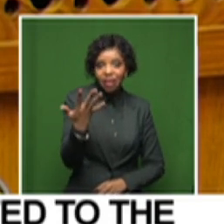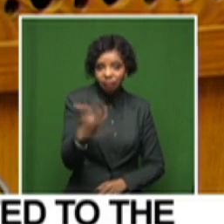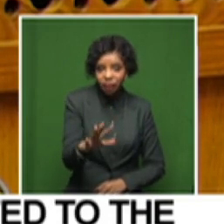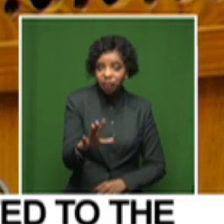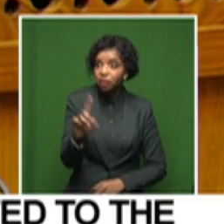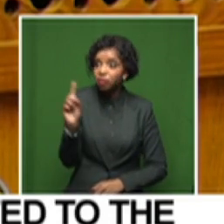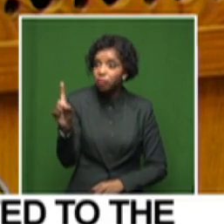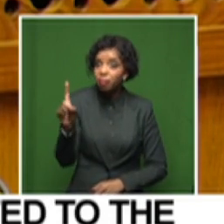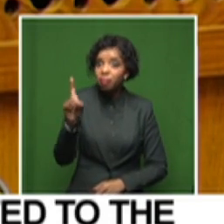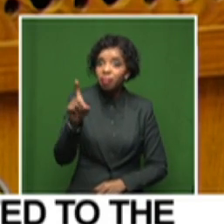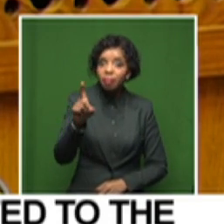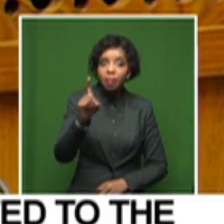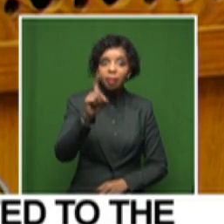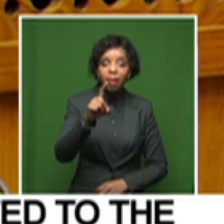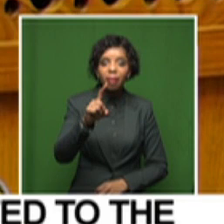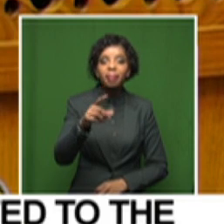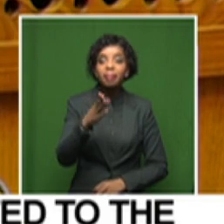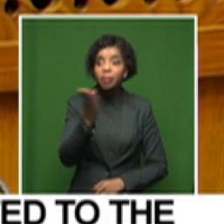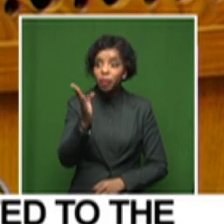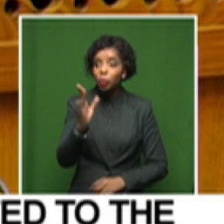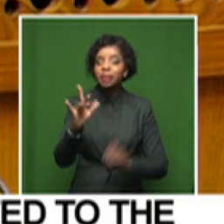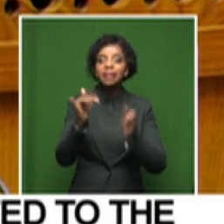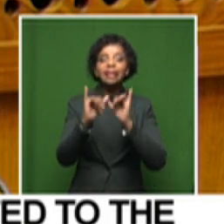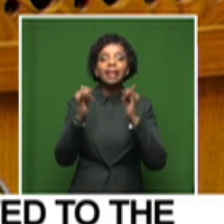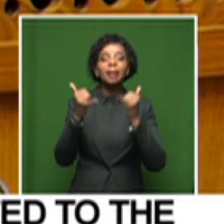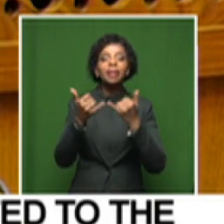entities not registered for VAT.